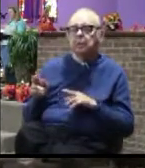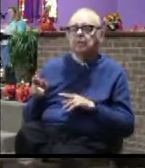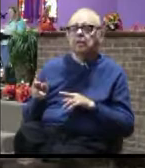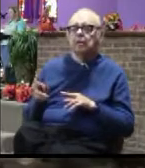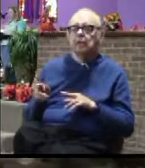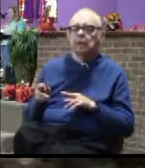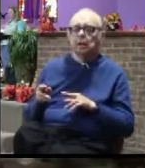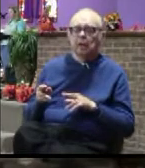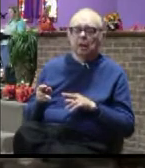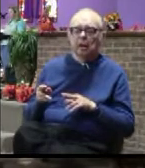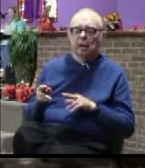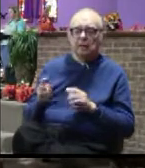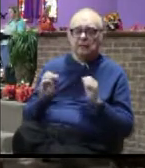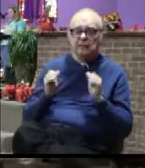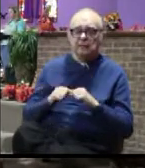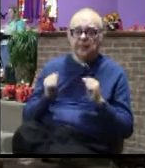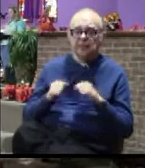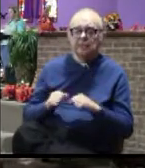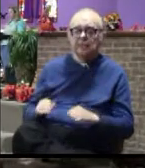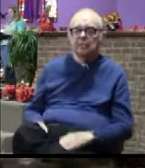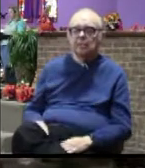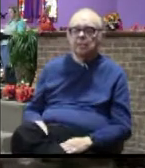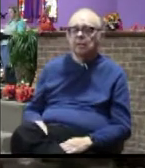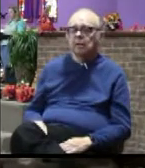you ready to fight